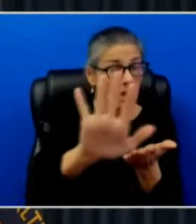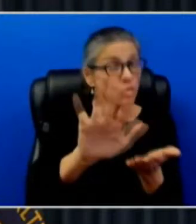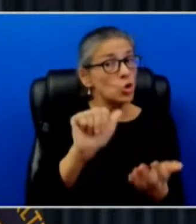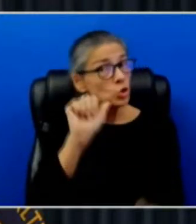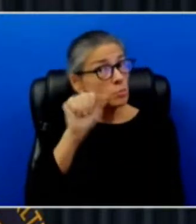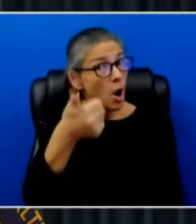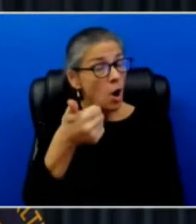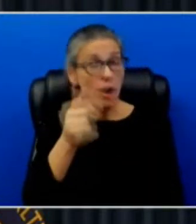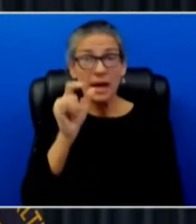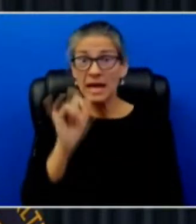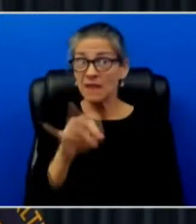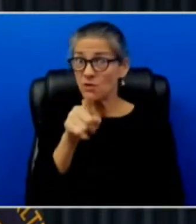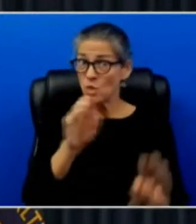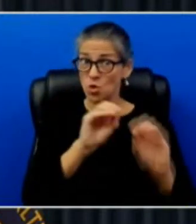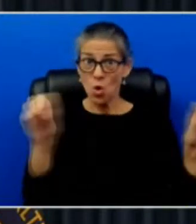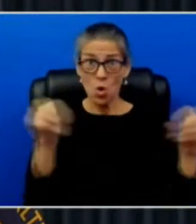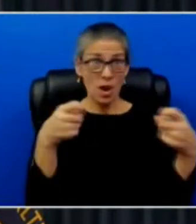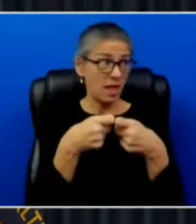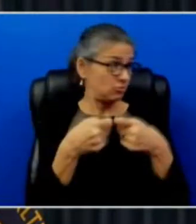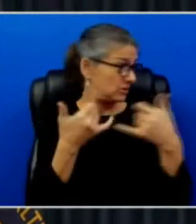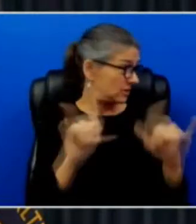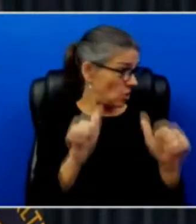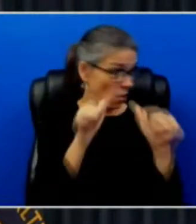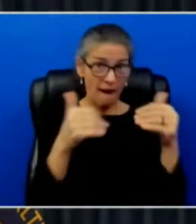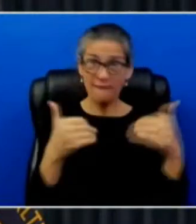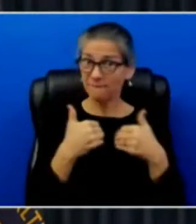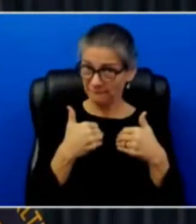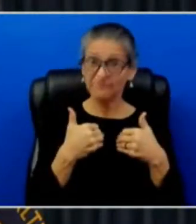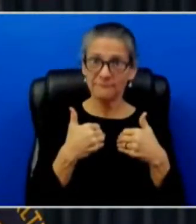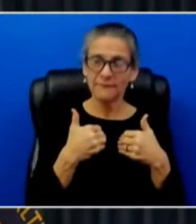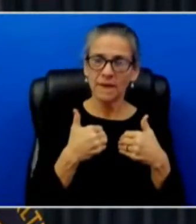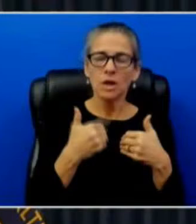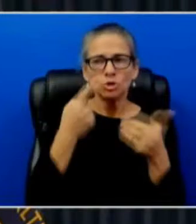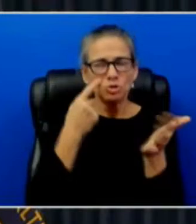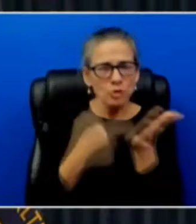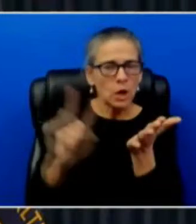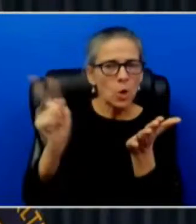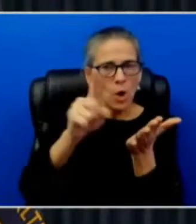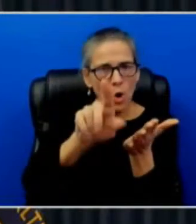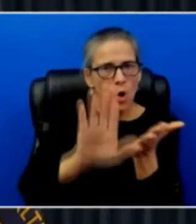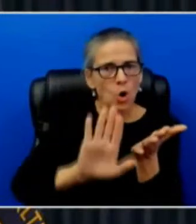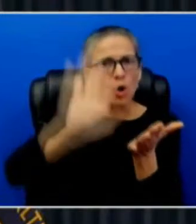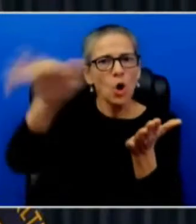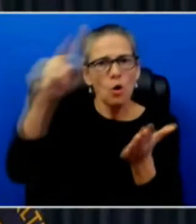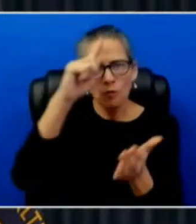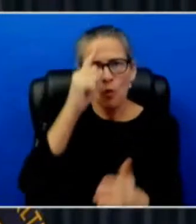and others, you're monitoring it and you know where your warming center is. All right, over to Jim.